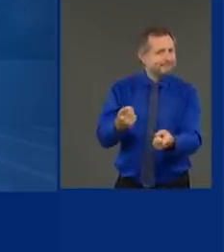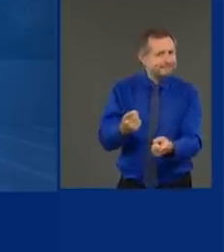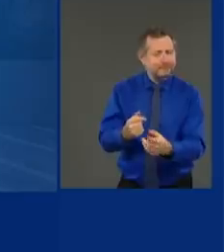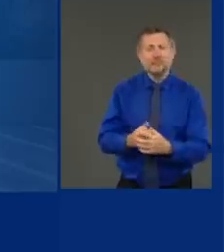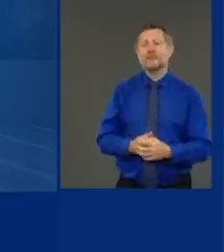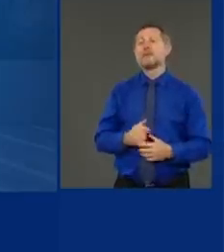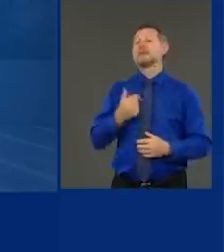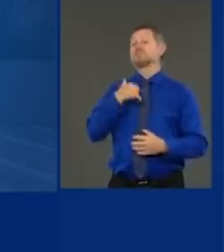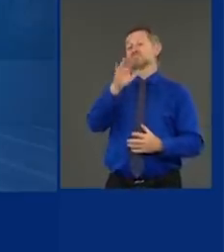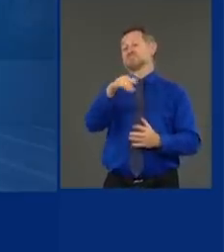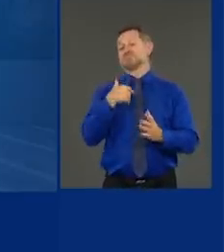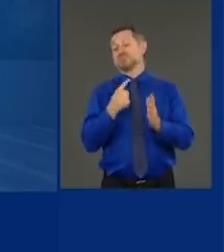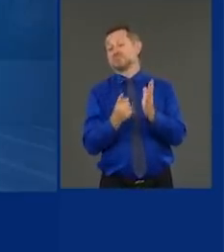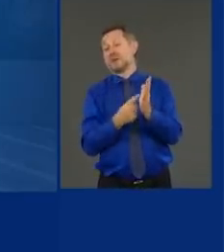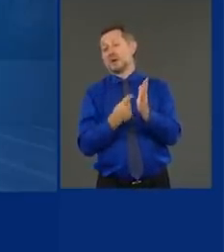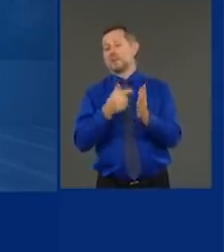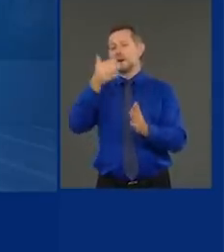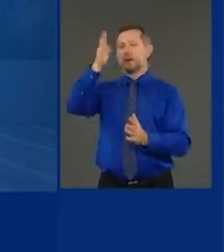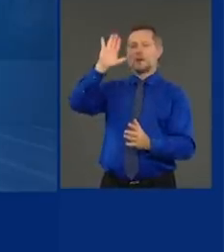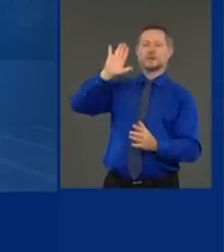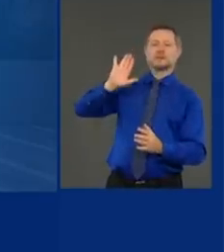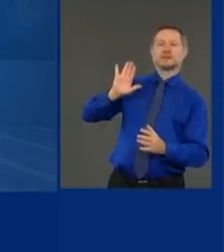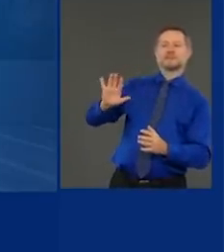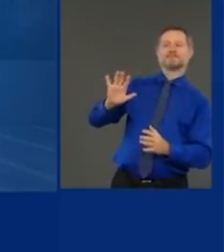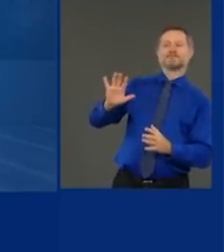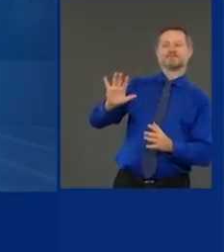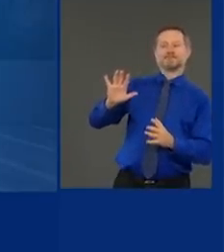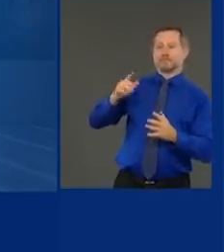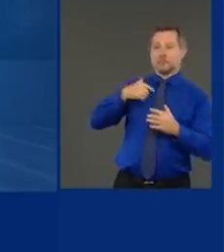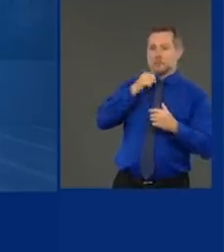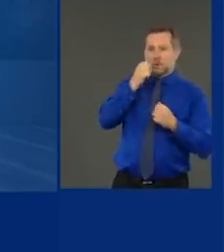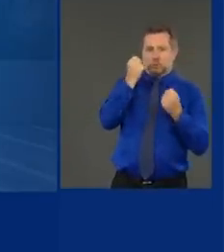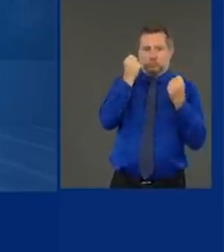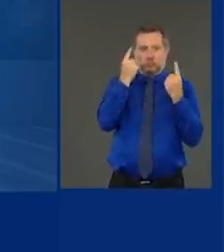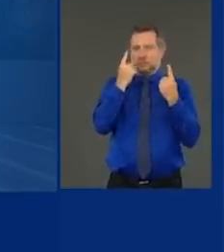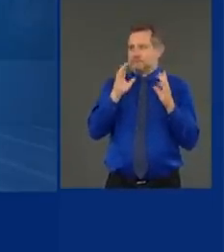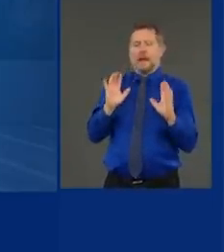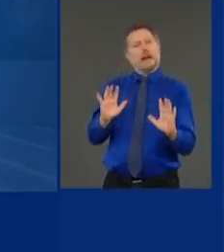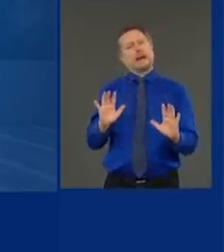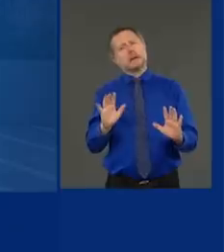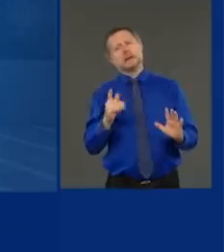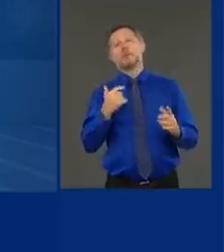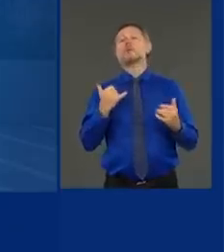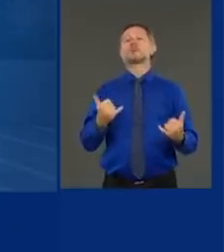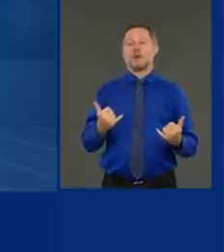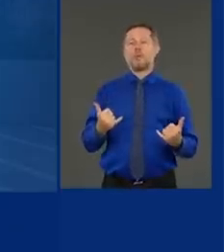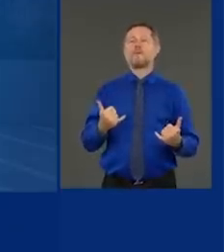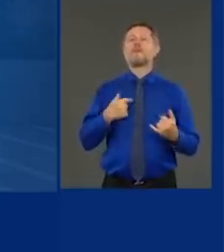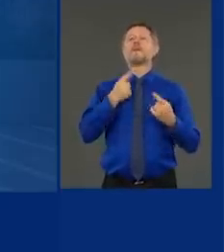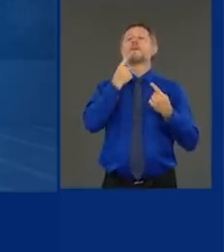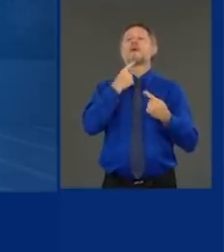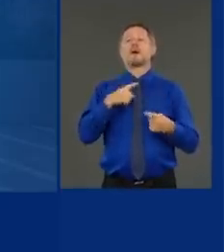God works in funny ways, that it is now being rebuilt at this moment,